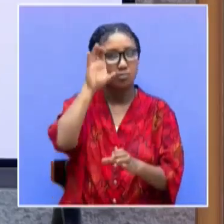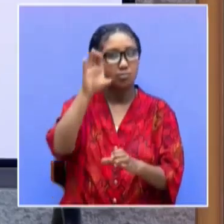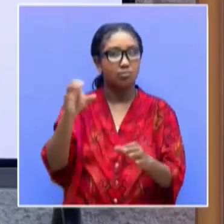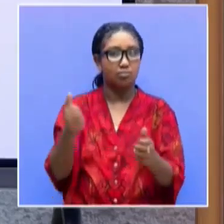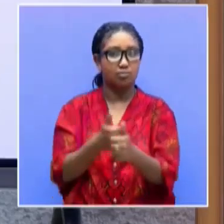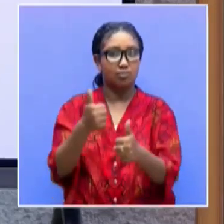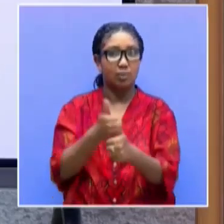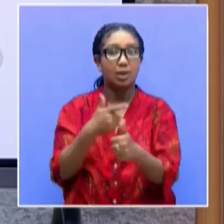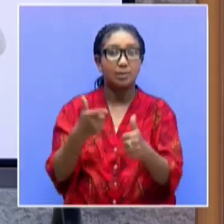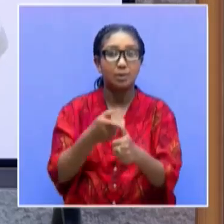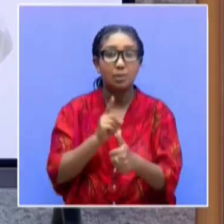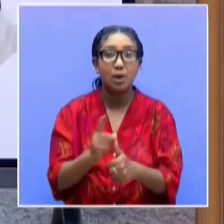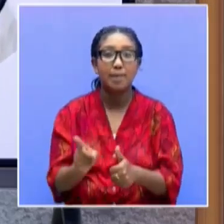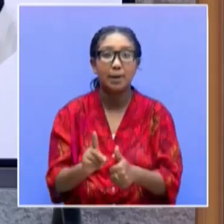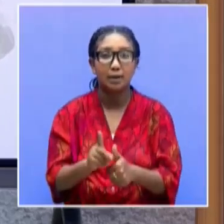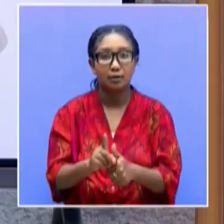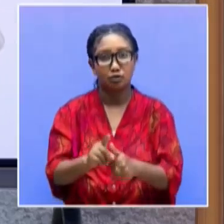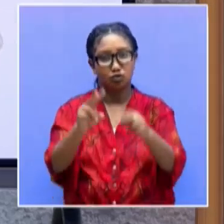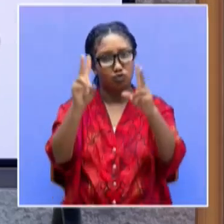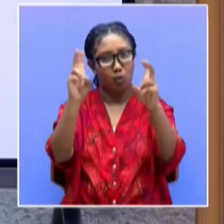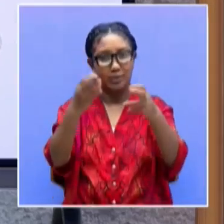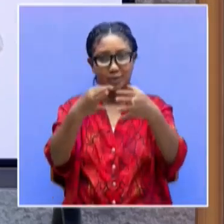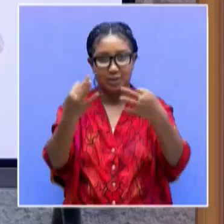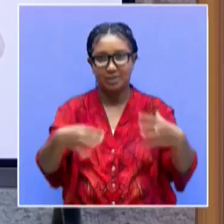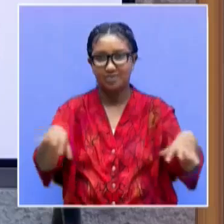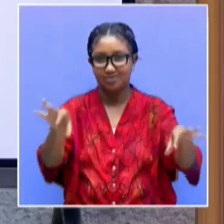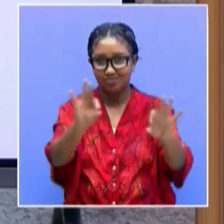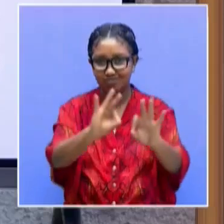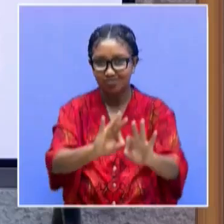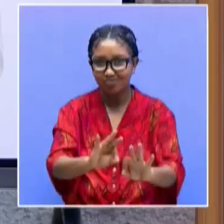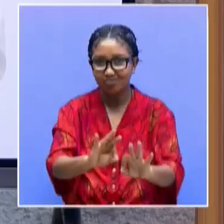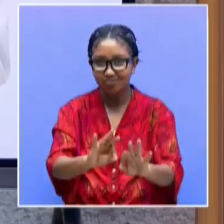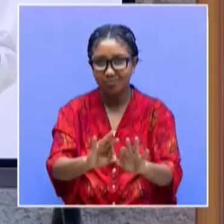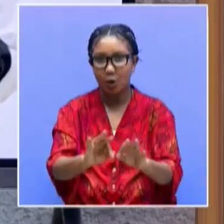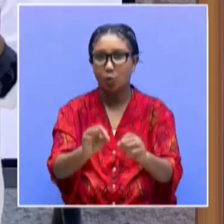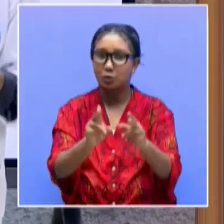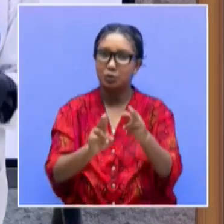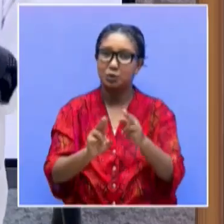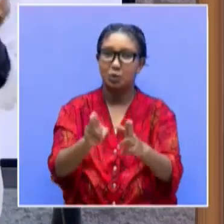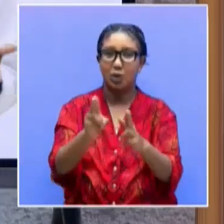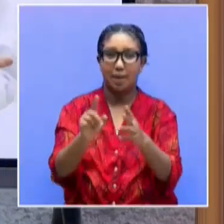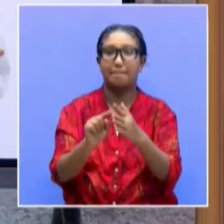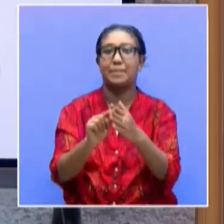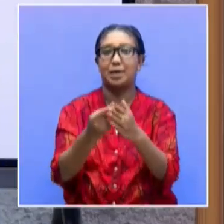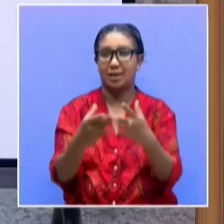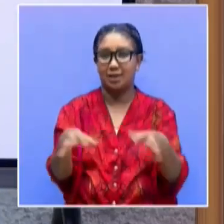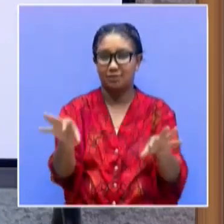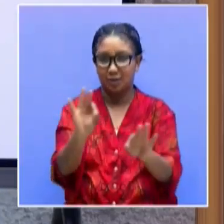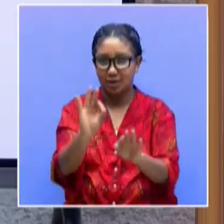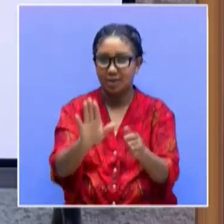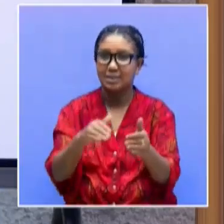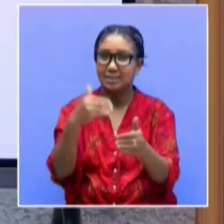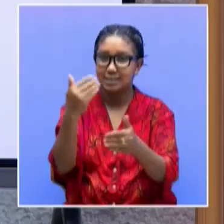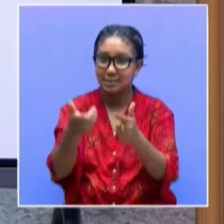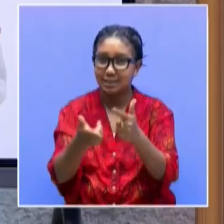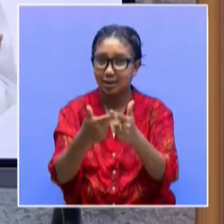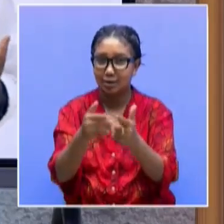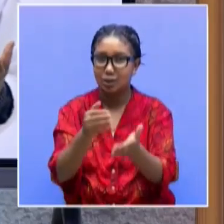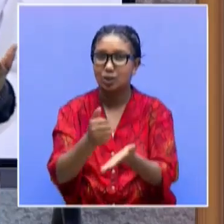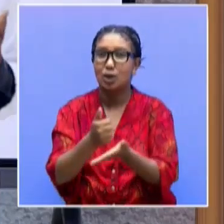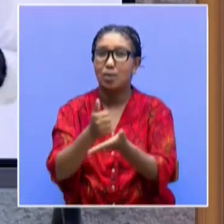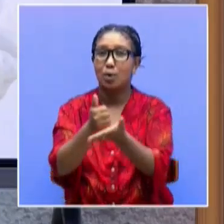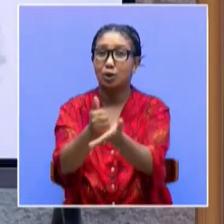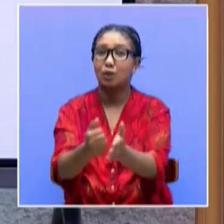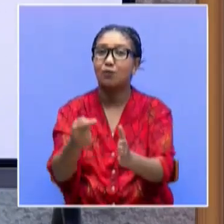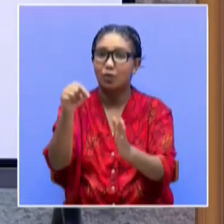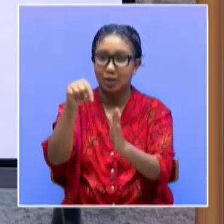miss. These are the first one, the topic sentence, or in the case of a story, a beginning, and then the supportive or